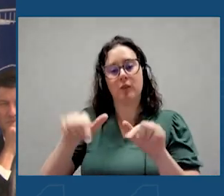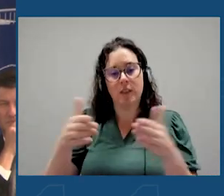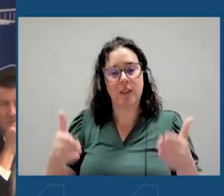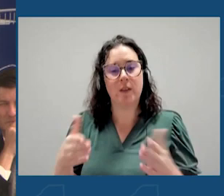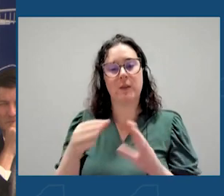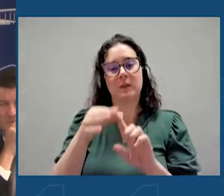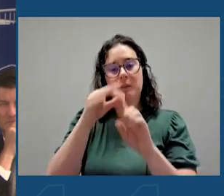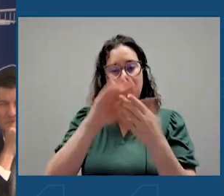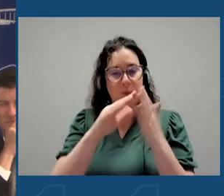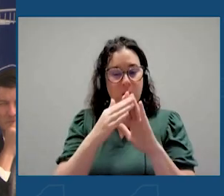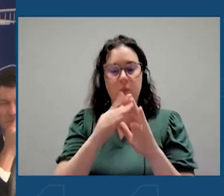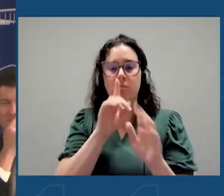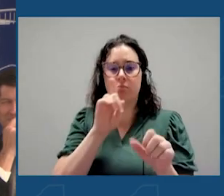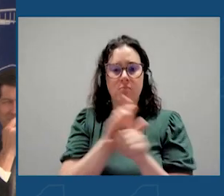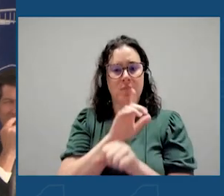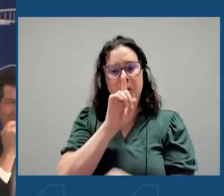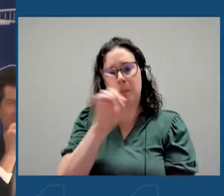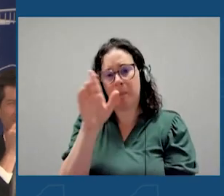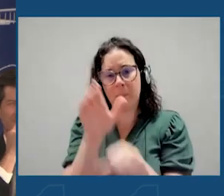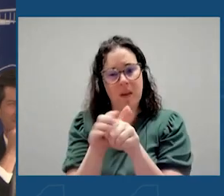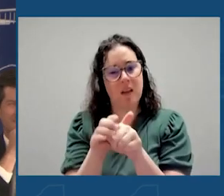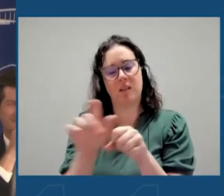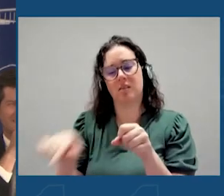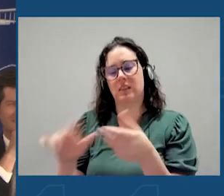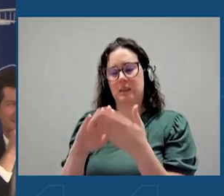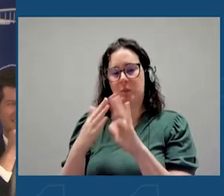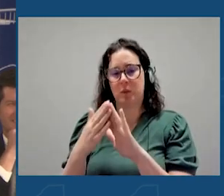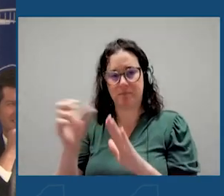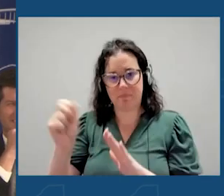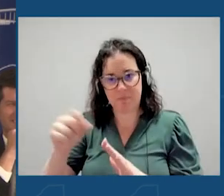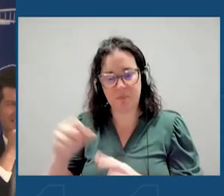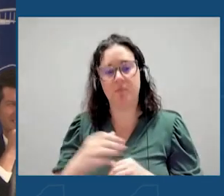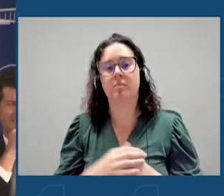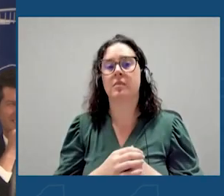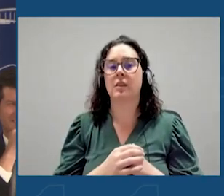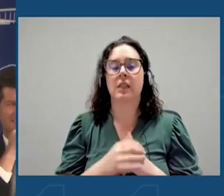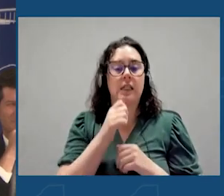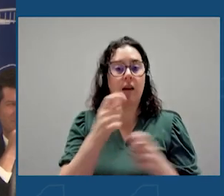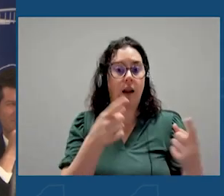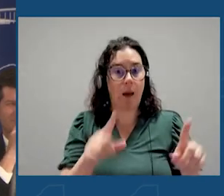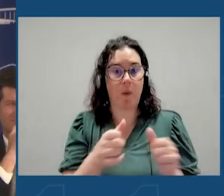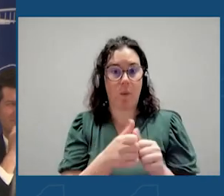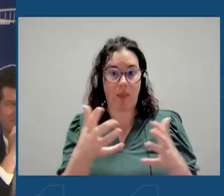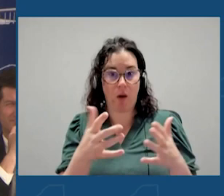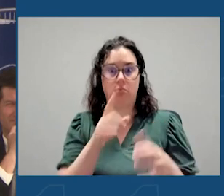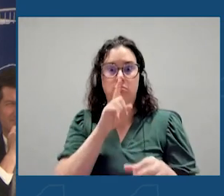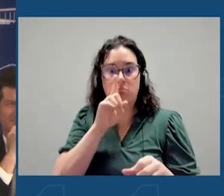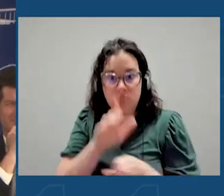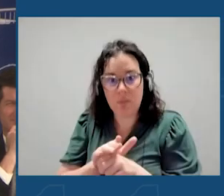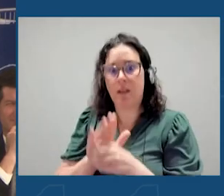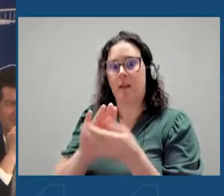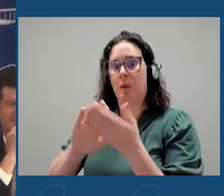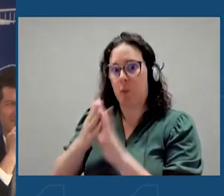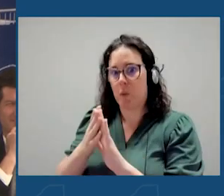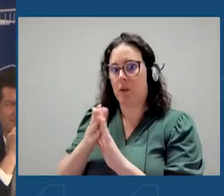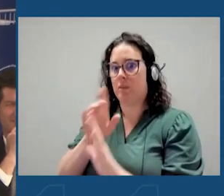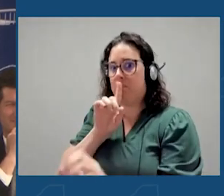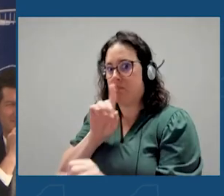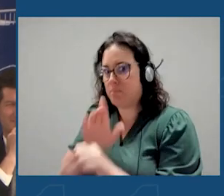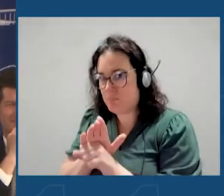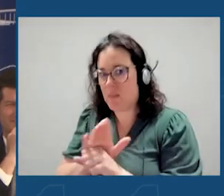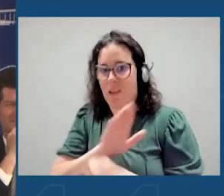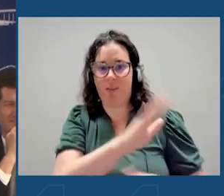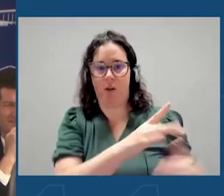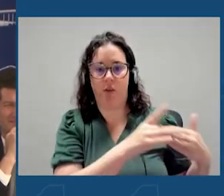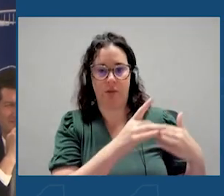were committed to this community. And it doesn't happen without that. It really doesn't happen without that leadership.